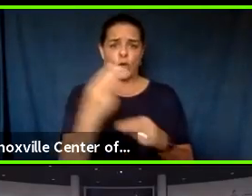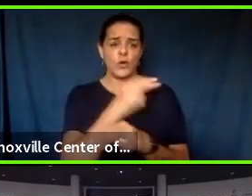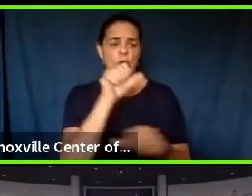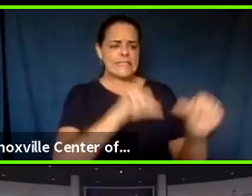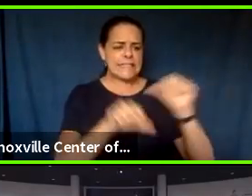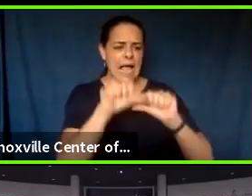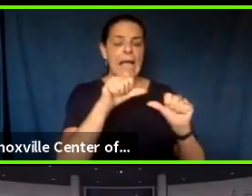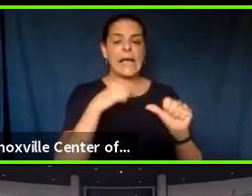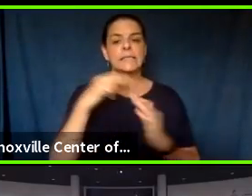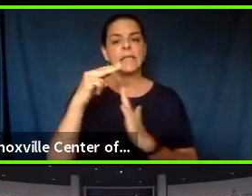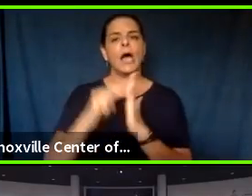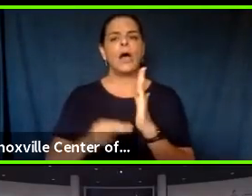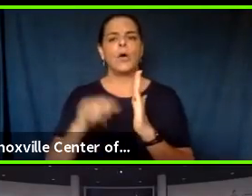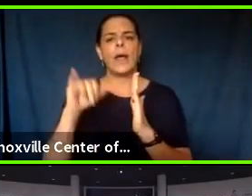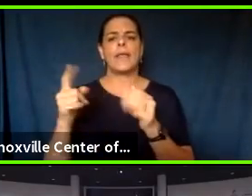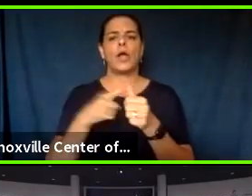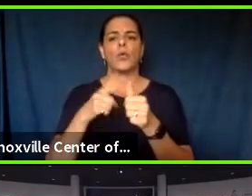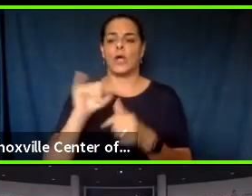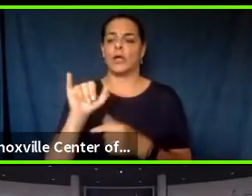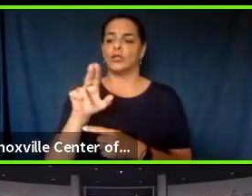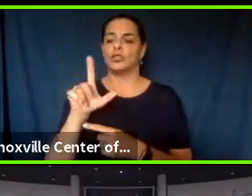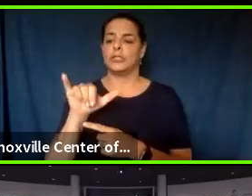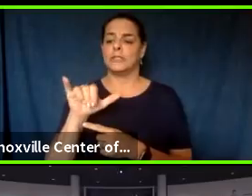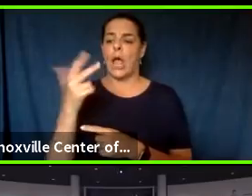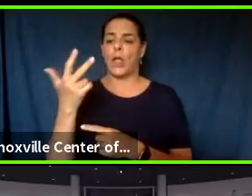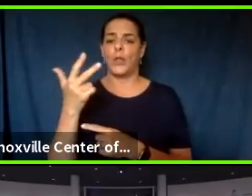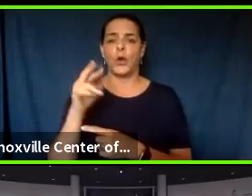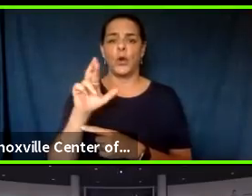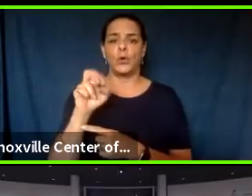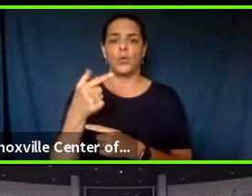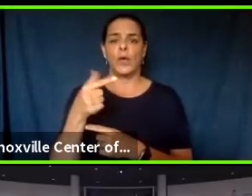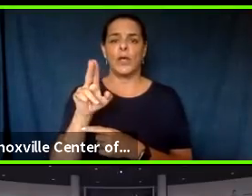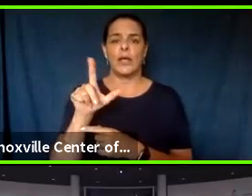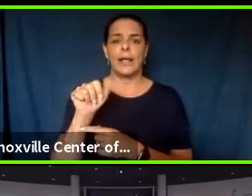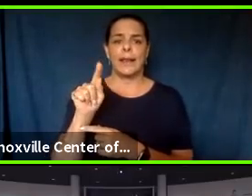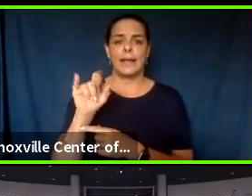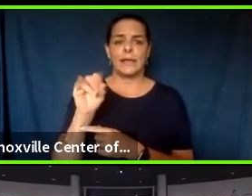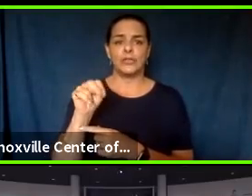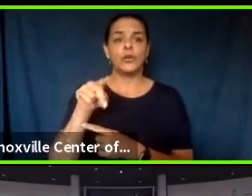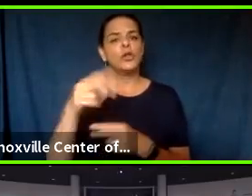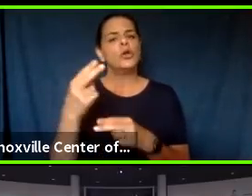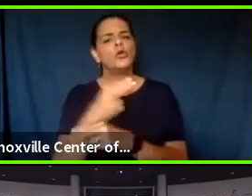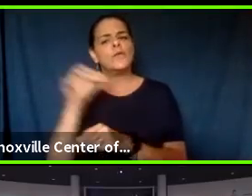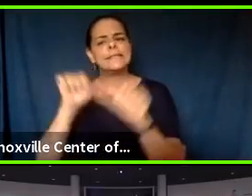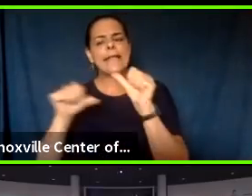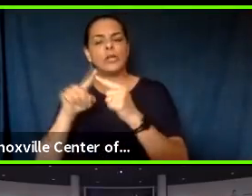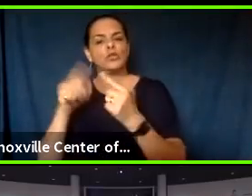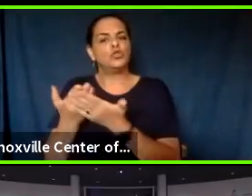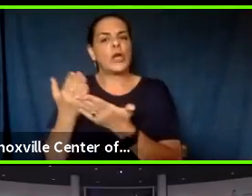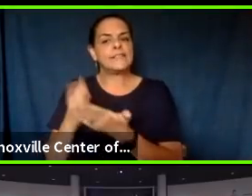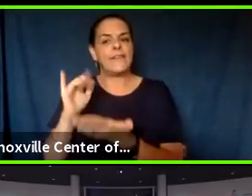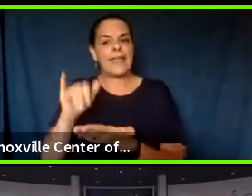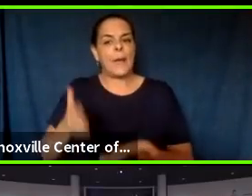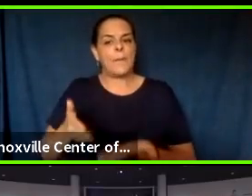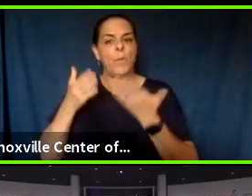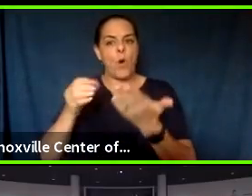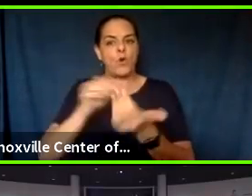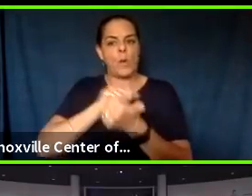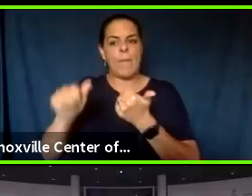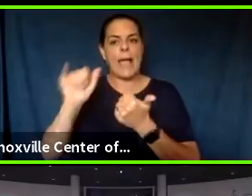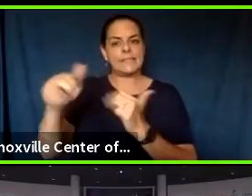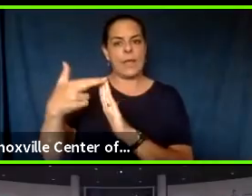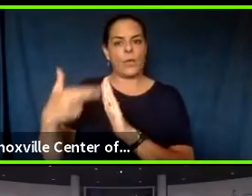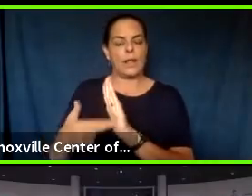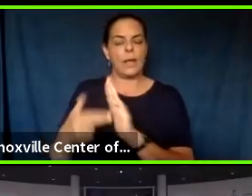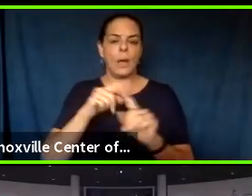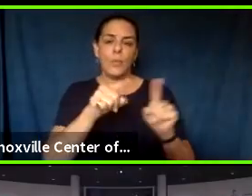read the original July 3rd regulation. You've used science to justify the proposal and the passing of the regulation,